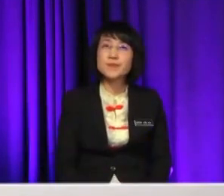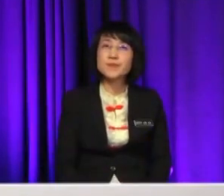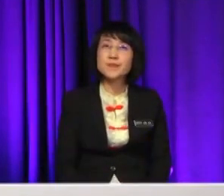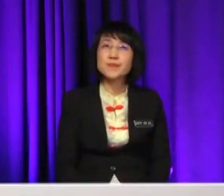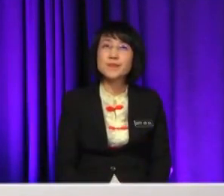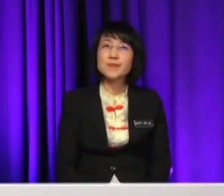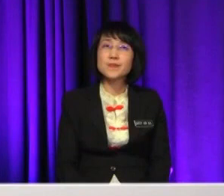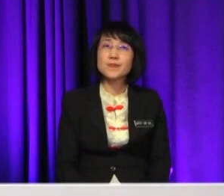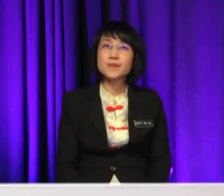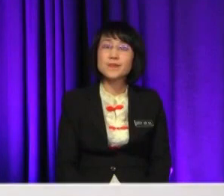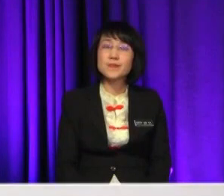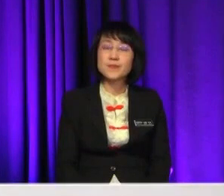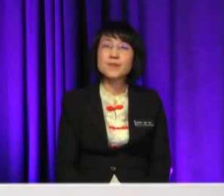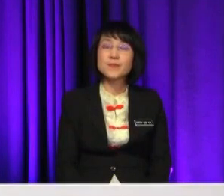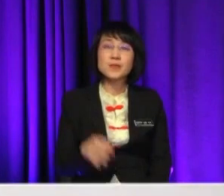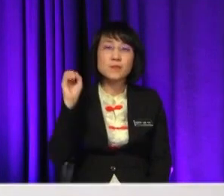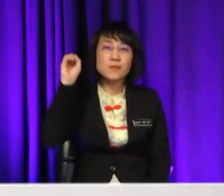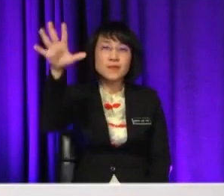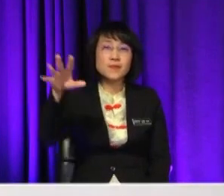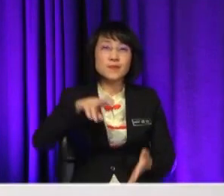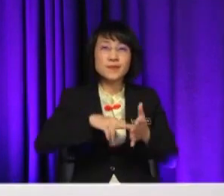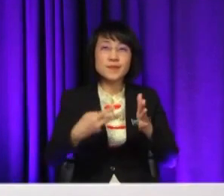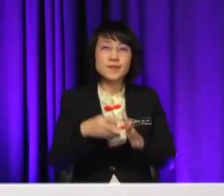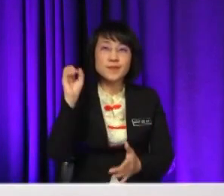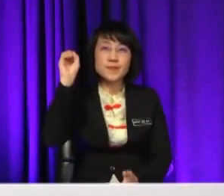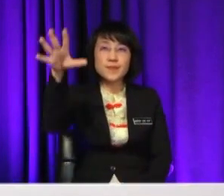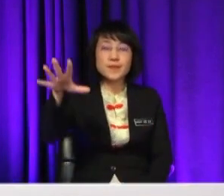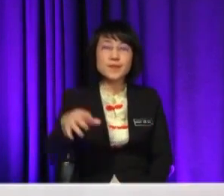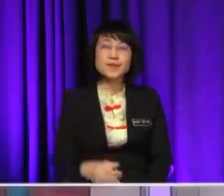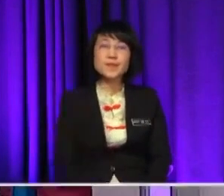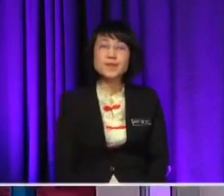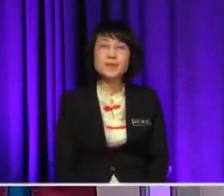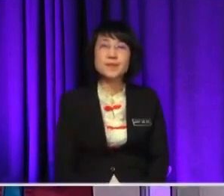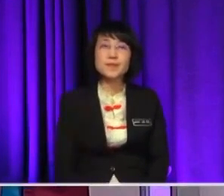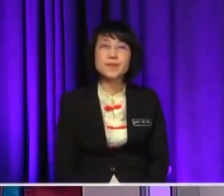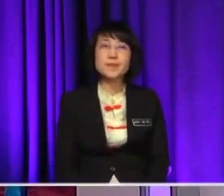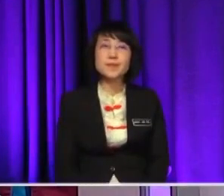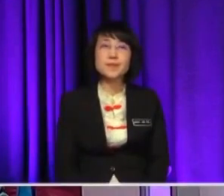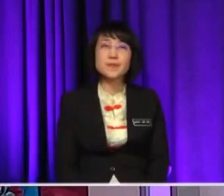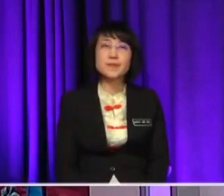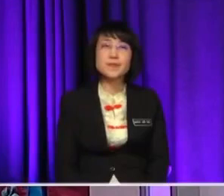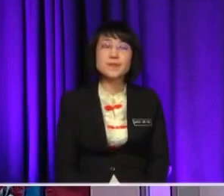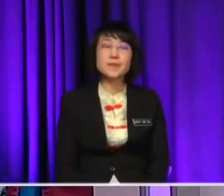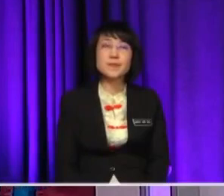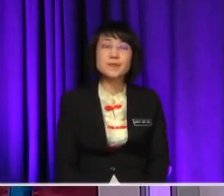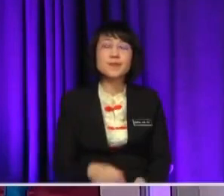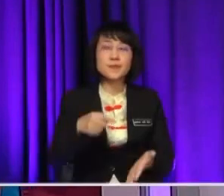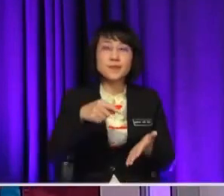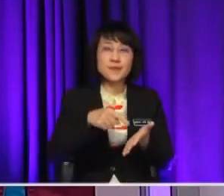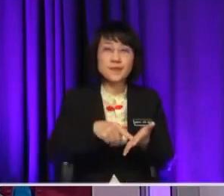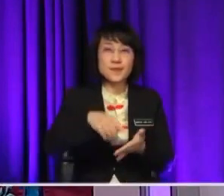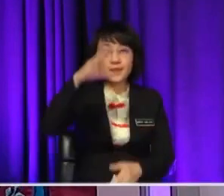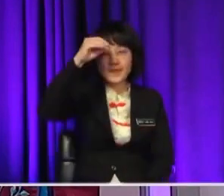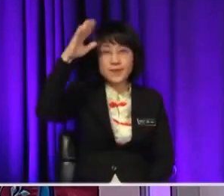sounds like thrown. Right? Yes. So basically, he just shows that, okay, this guy is super messy,